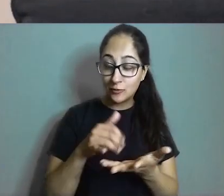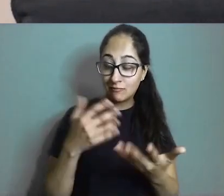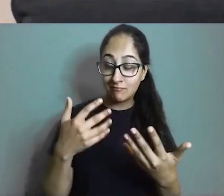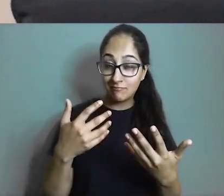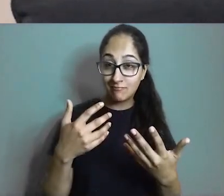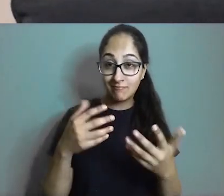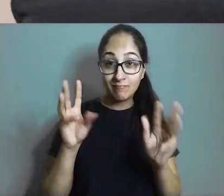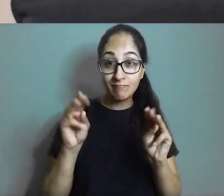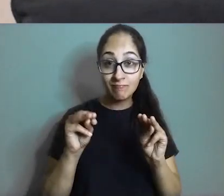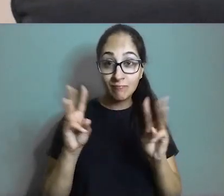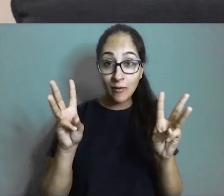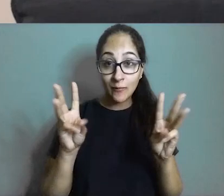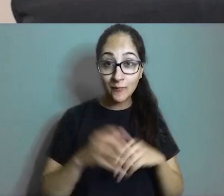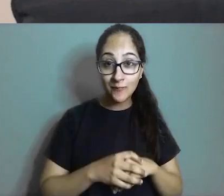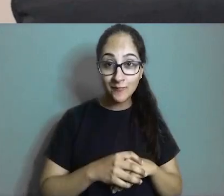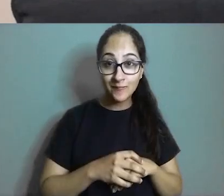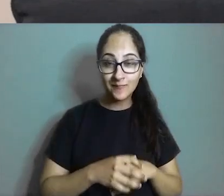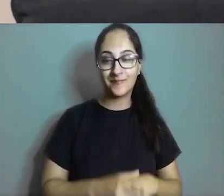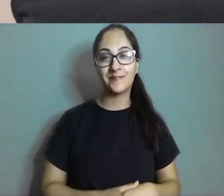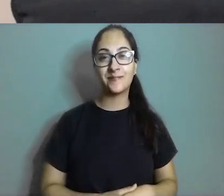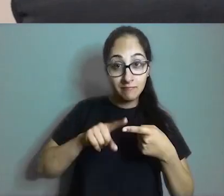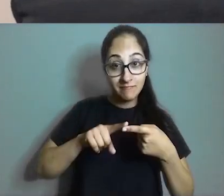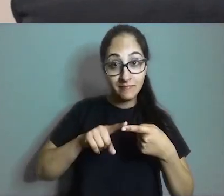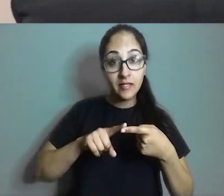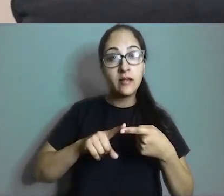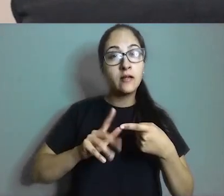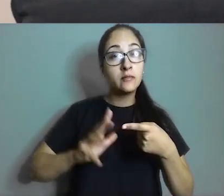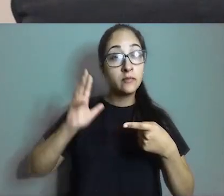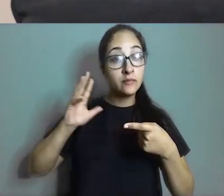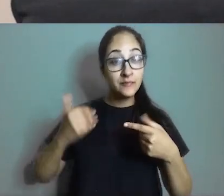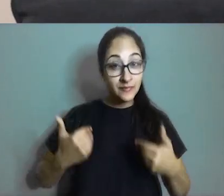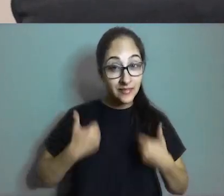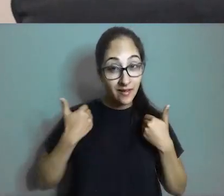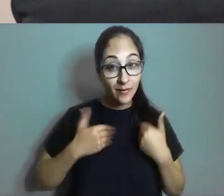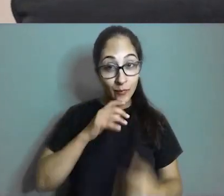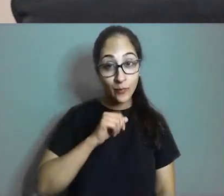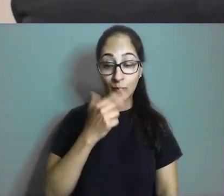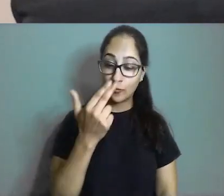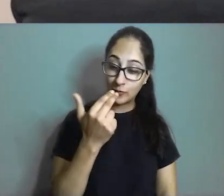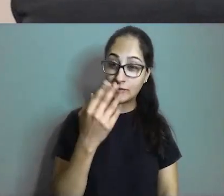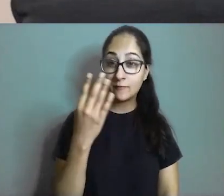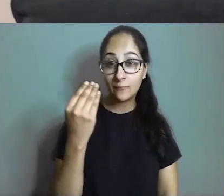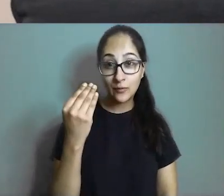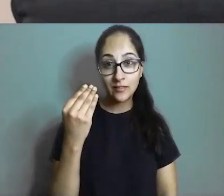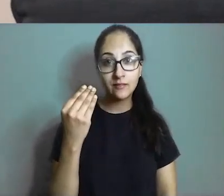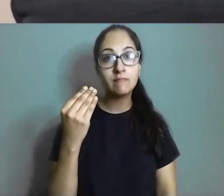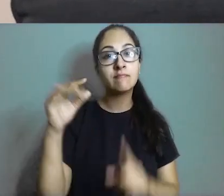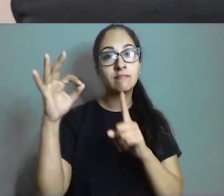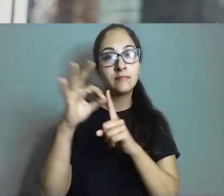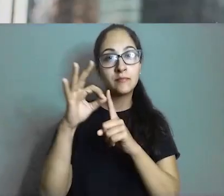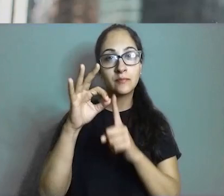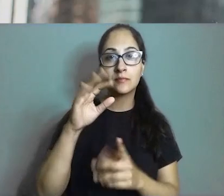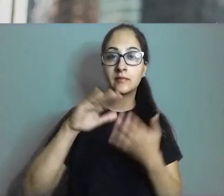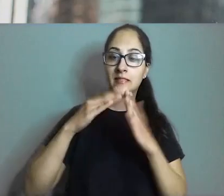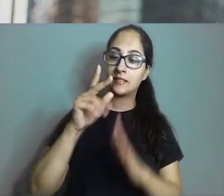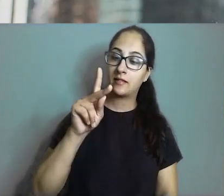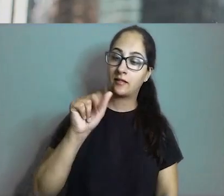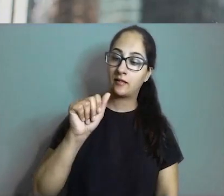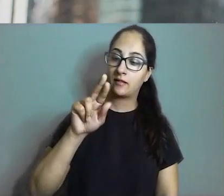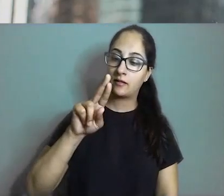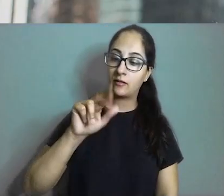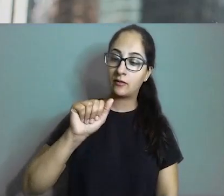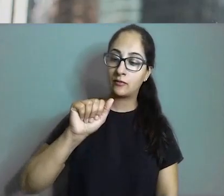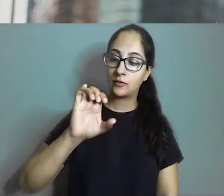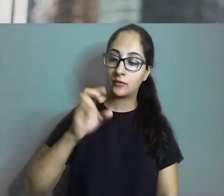can recreate that, or even, how do I even put that into words except for, wow. Probably I